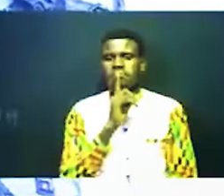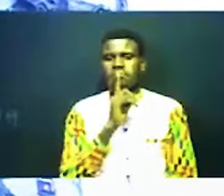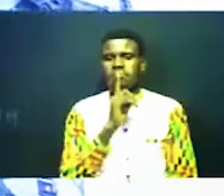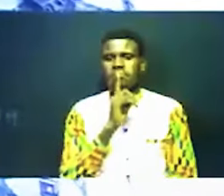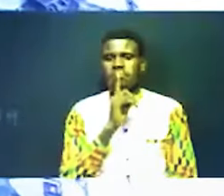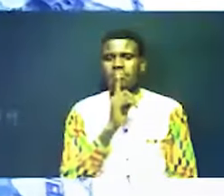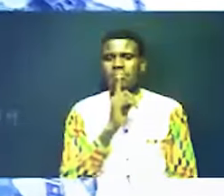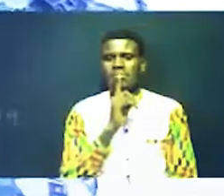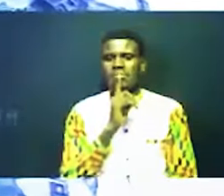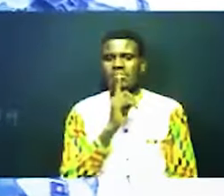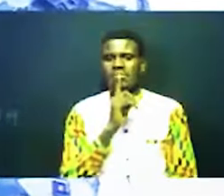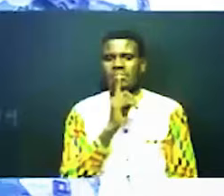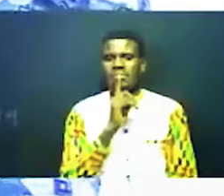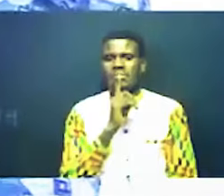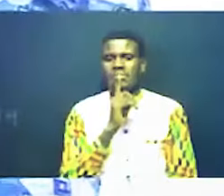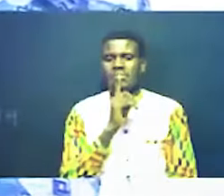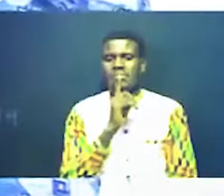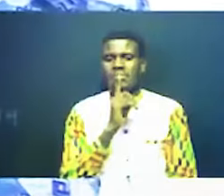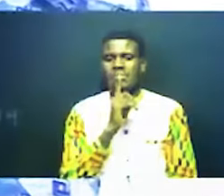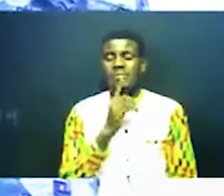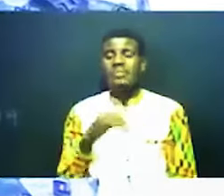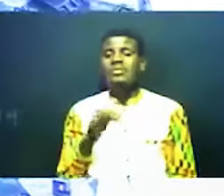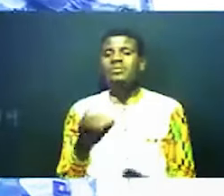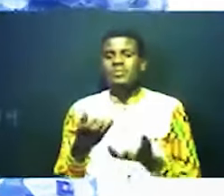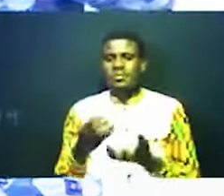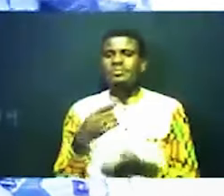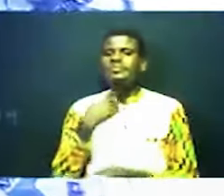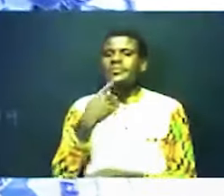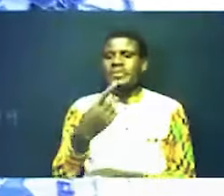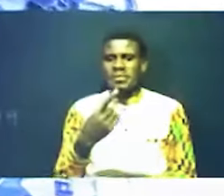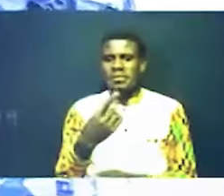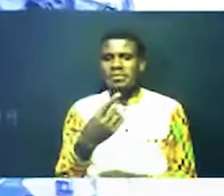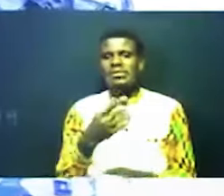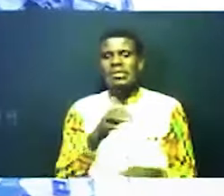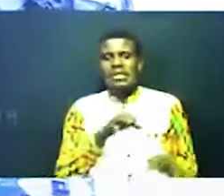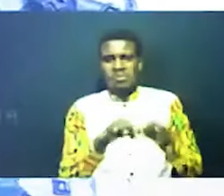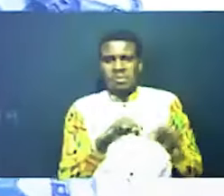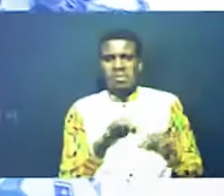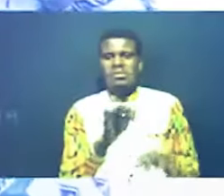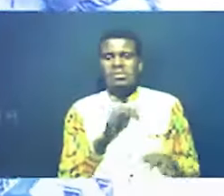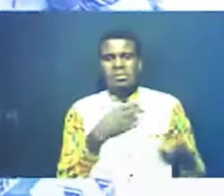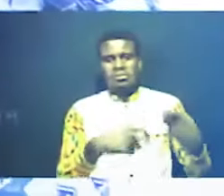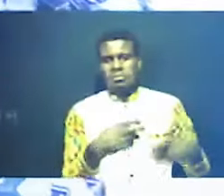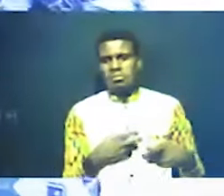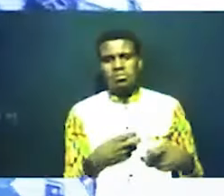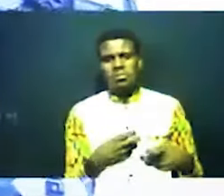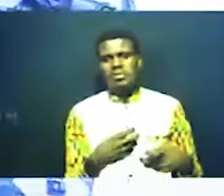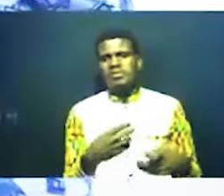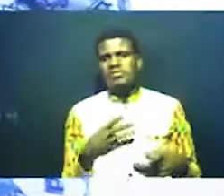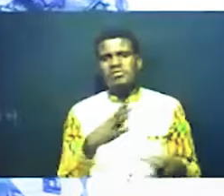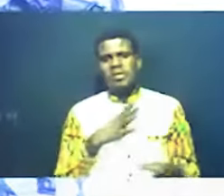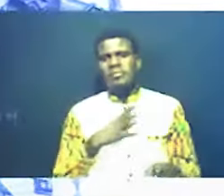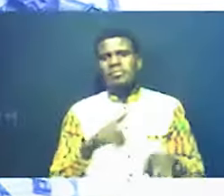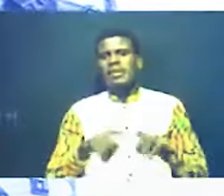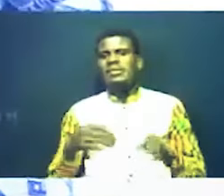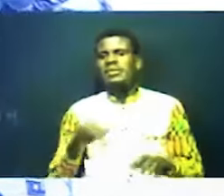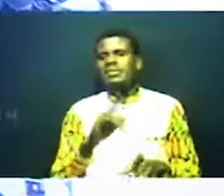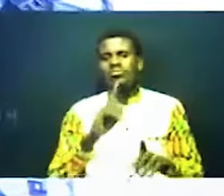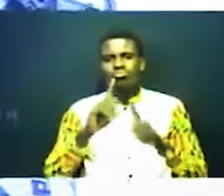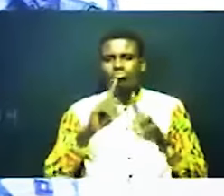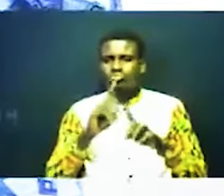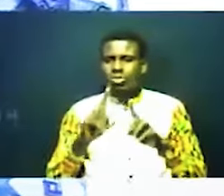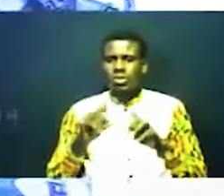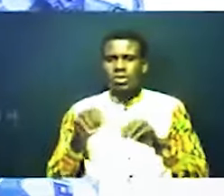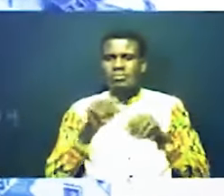See, they want to tell their side of the story nicely. But they are malicious